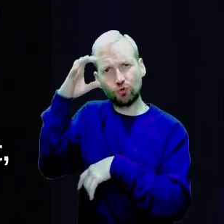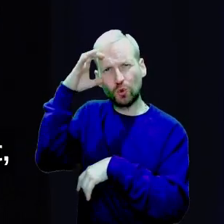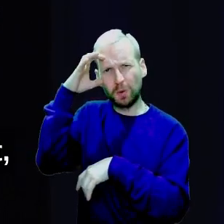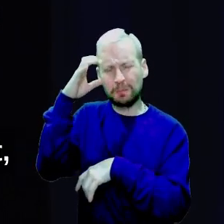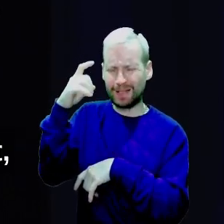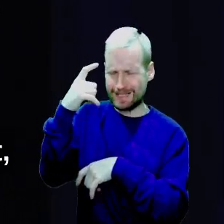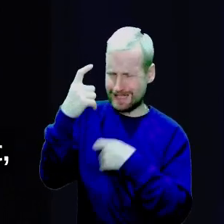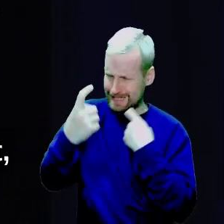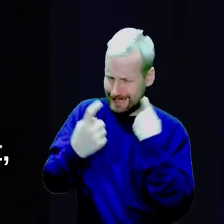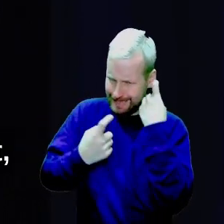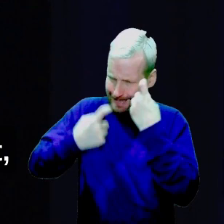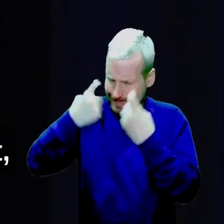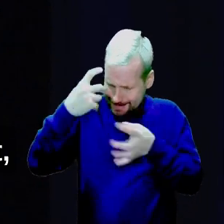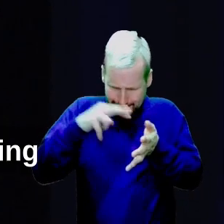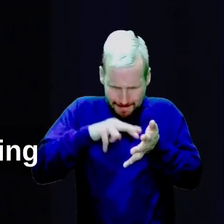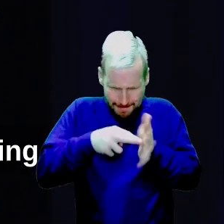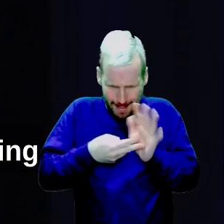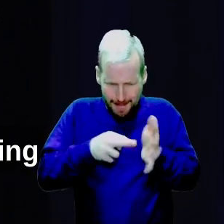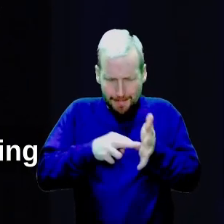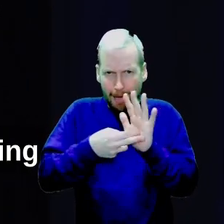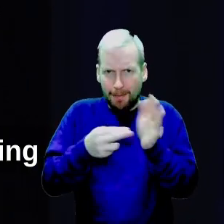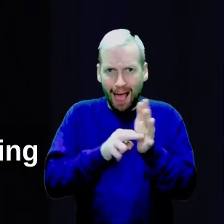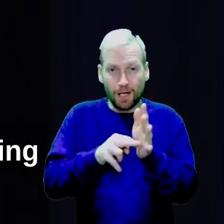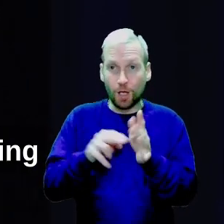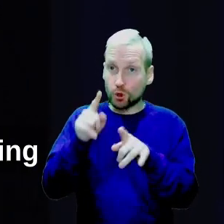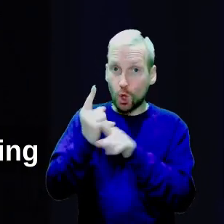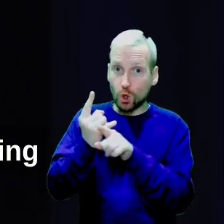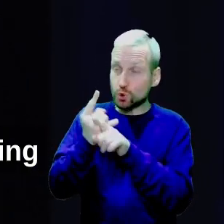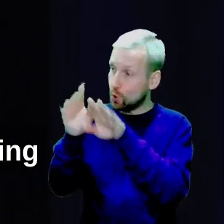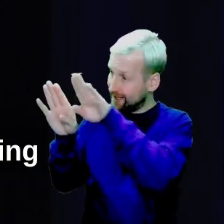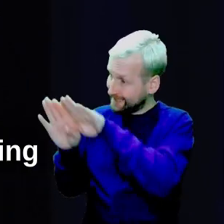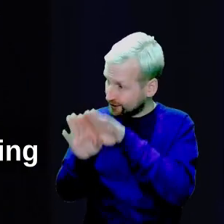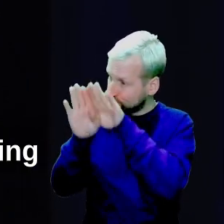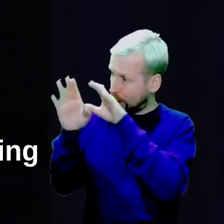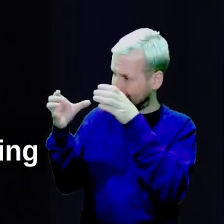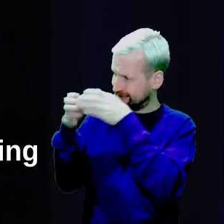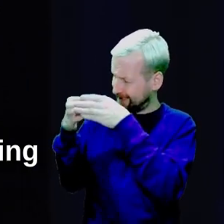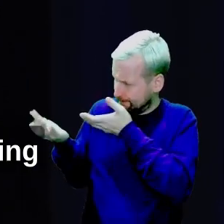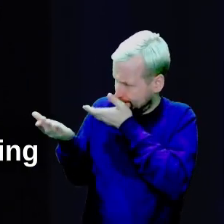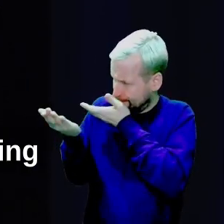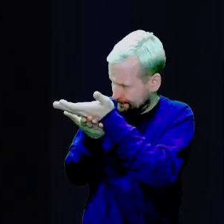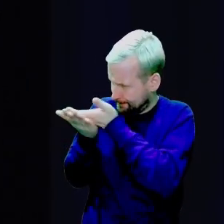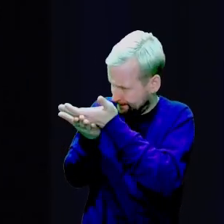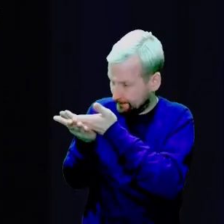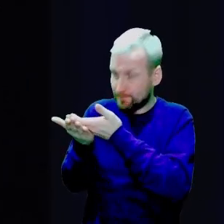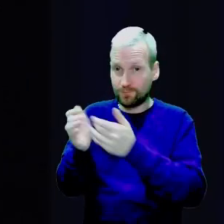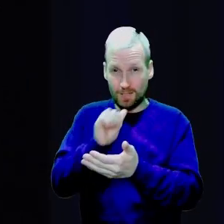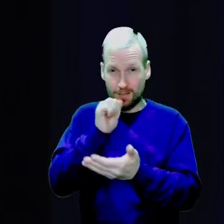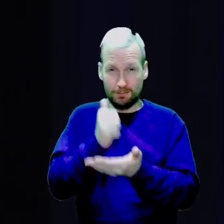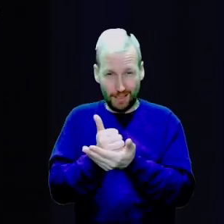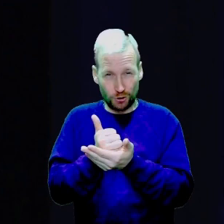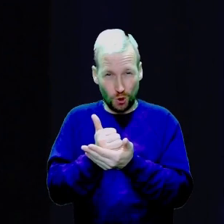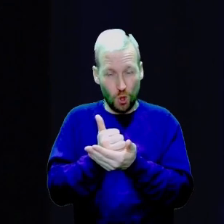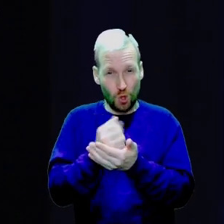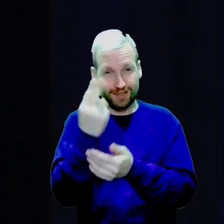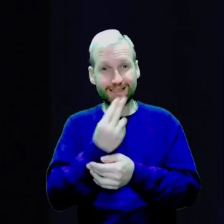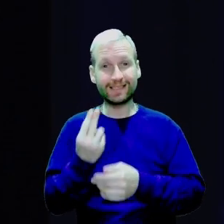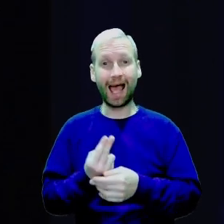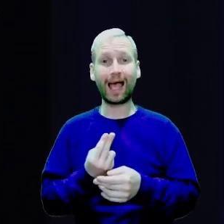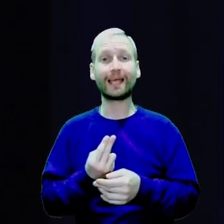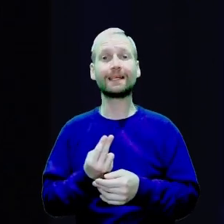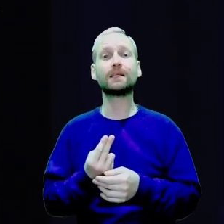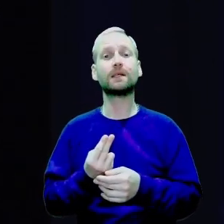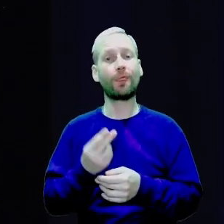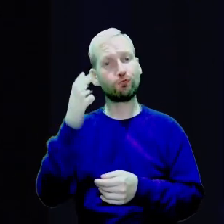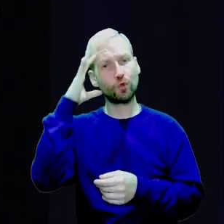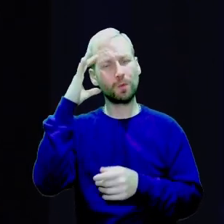effort into getting that correct, talking to the national team so that we are designing the single room in the most optimum